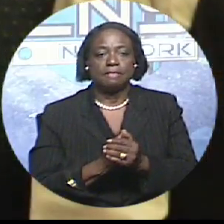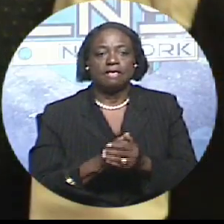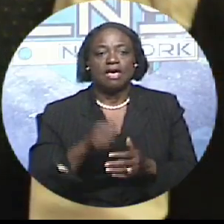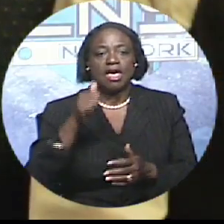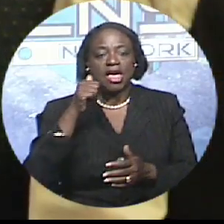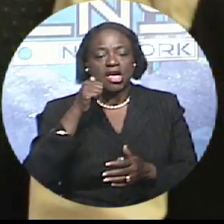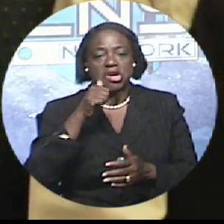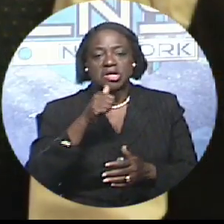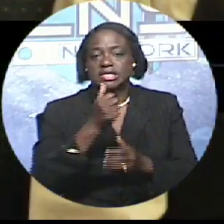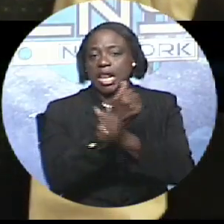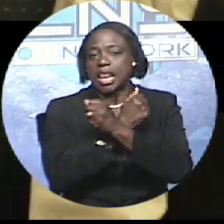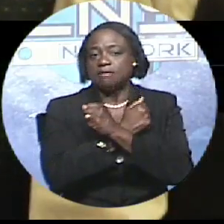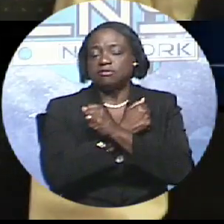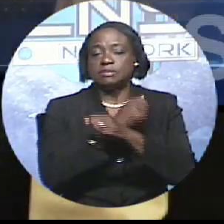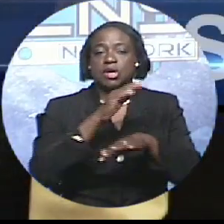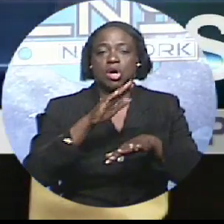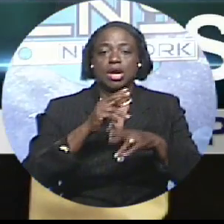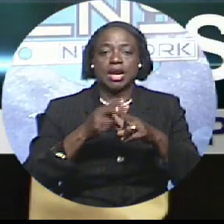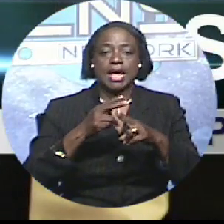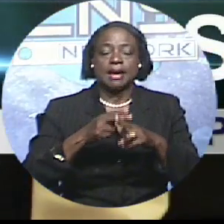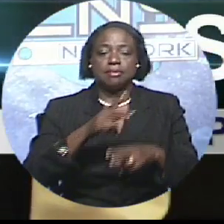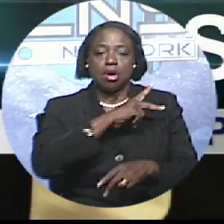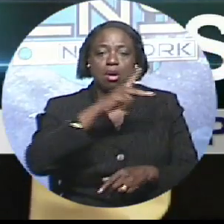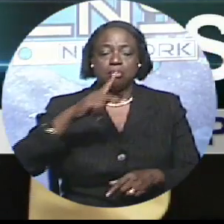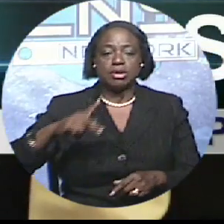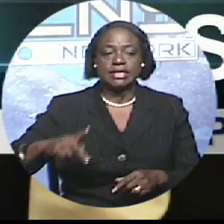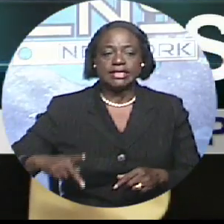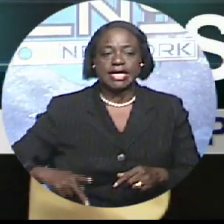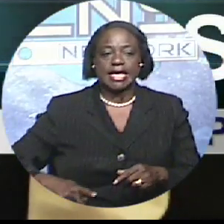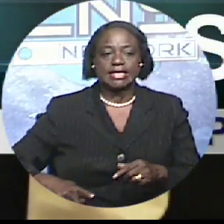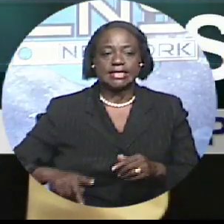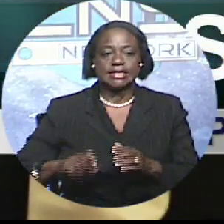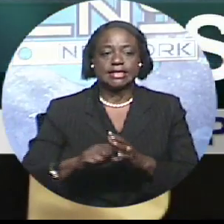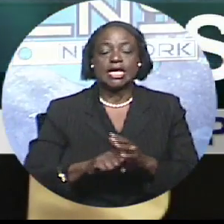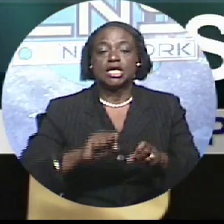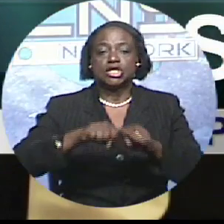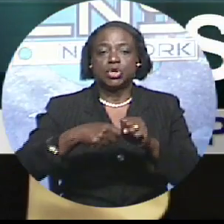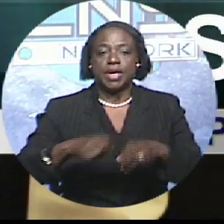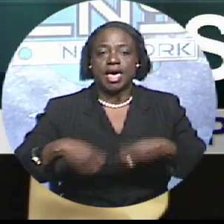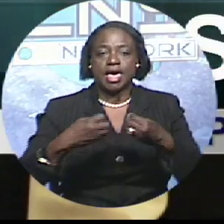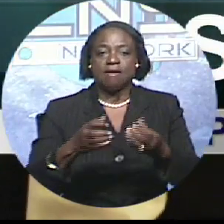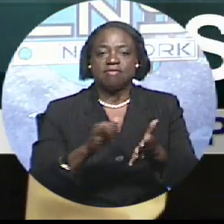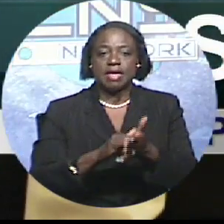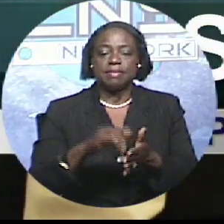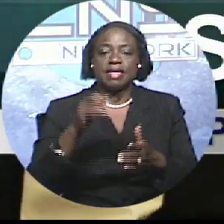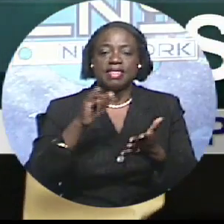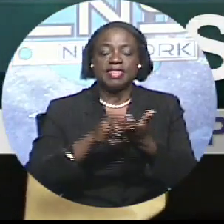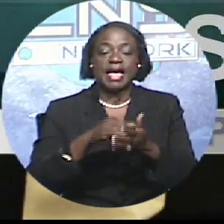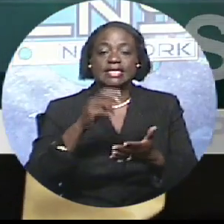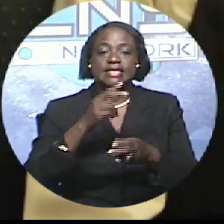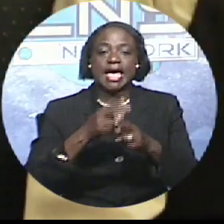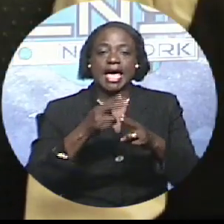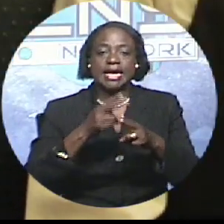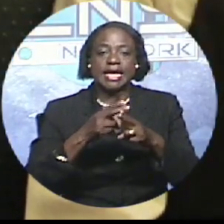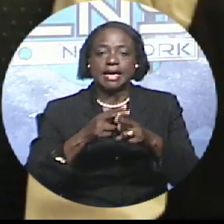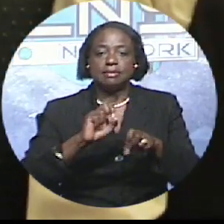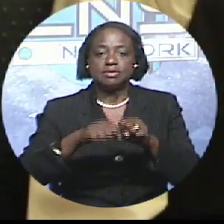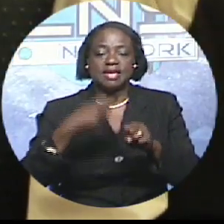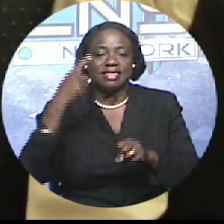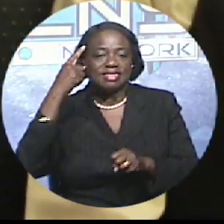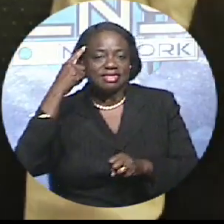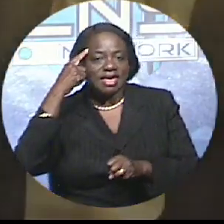called princesses, so we thought to give them that name to help them as they think of themselves